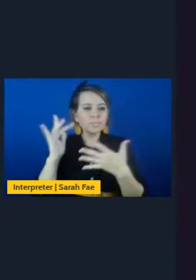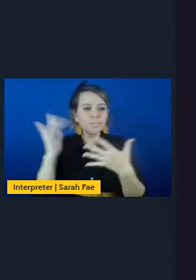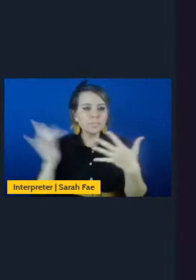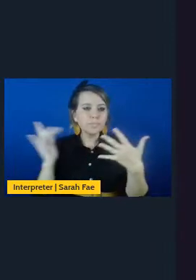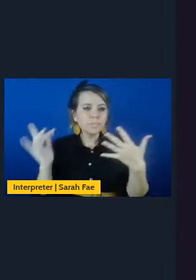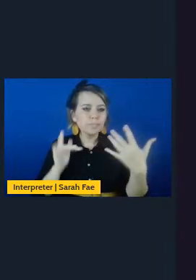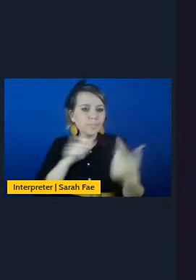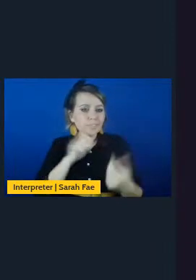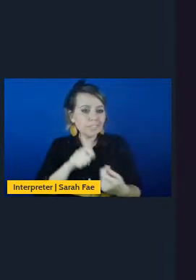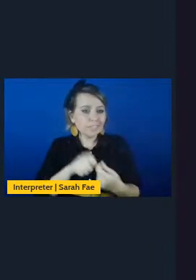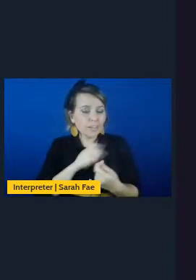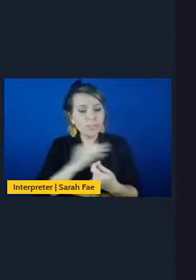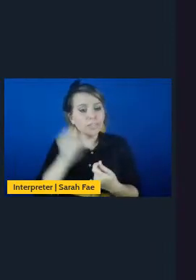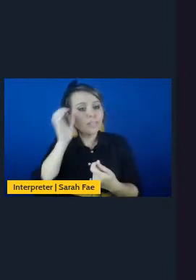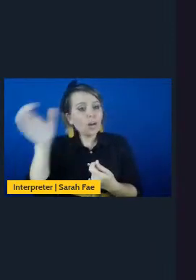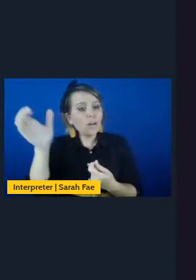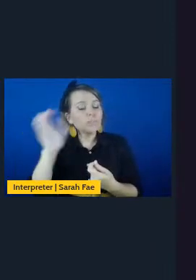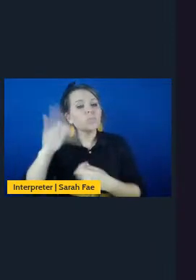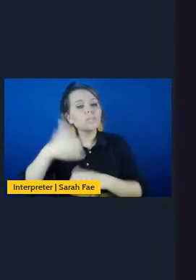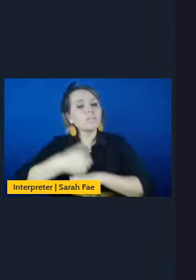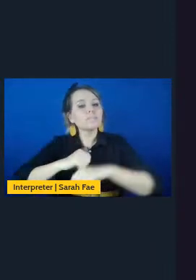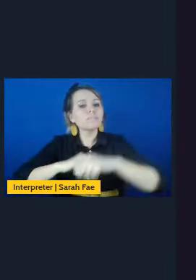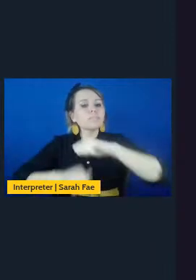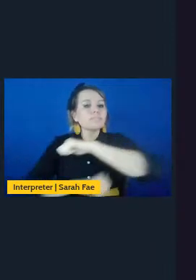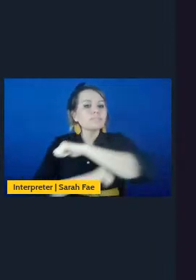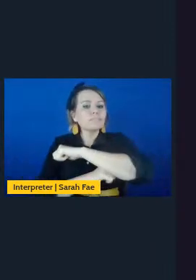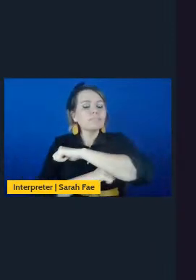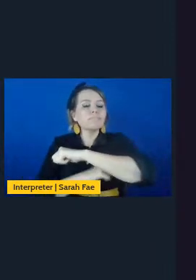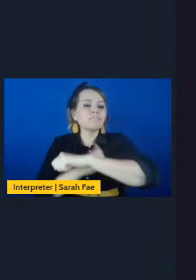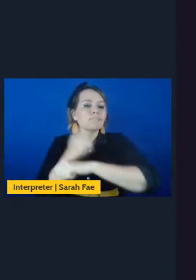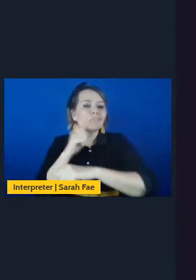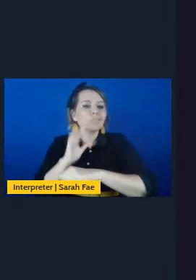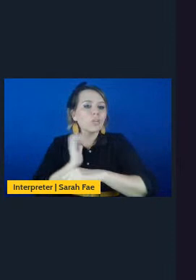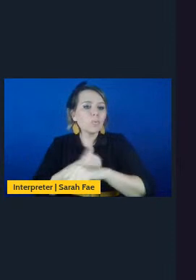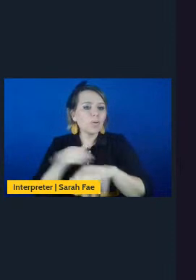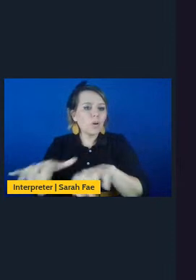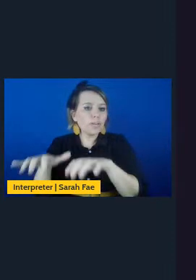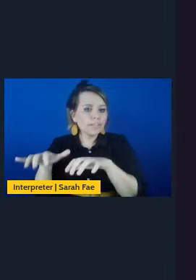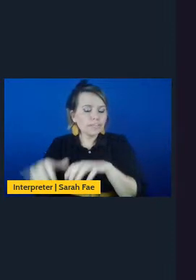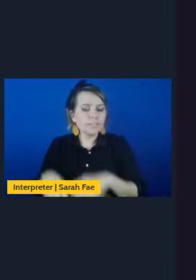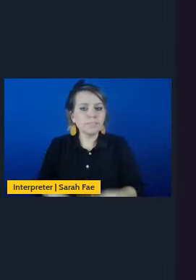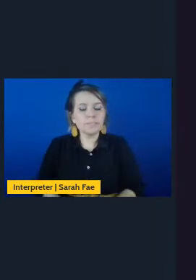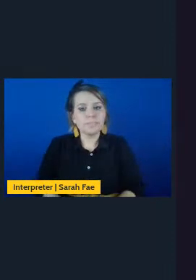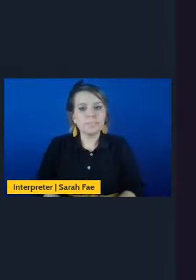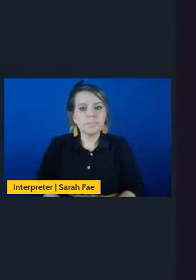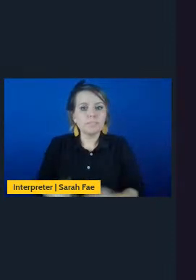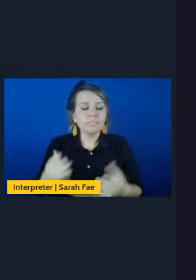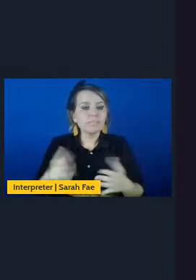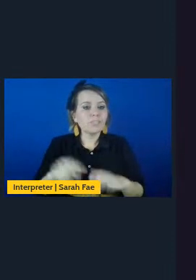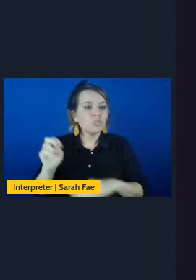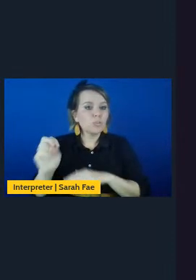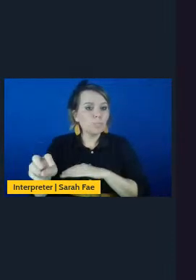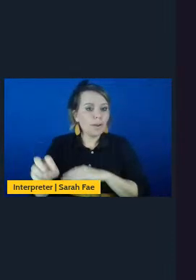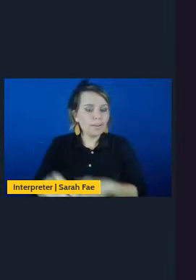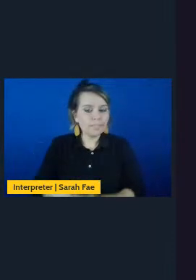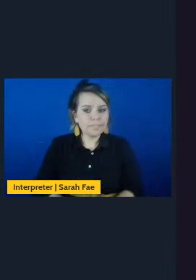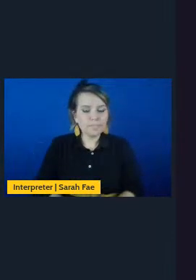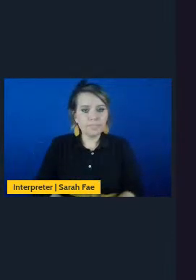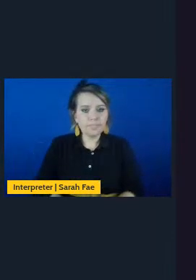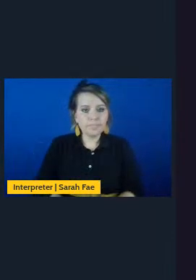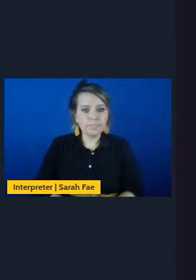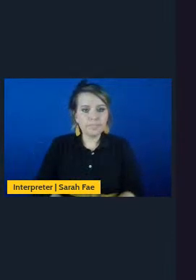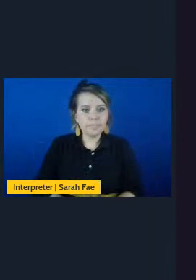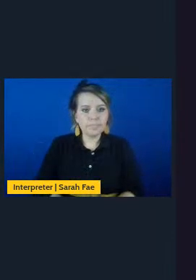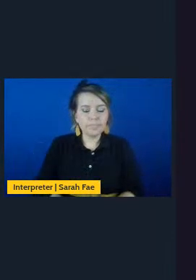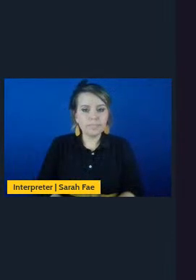help lay the foundation or baseline for our audience today. So let's jump right in.